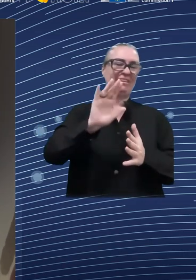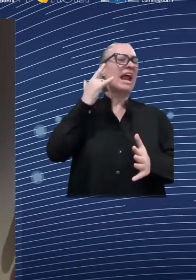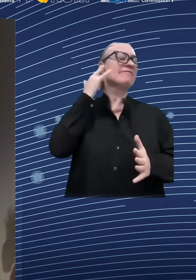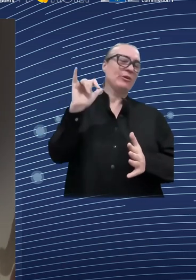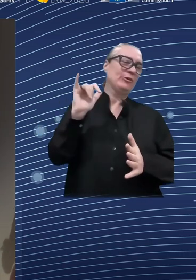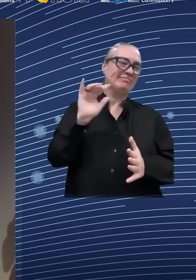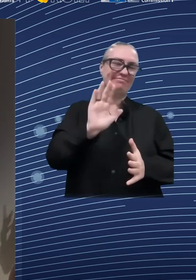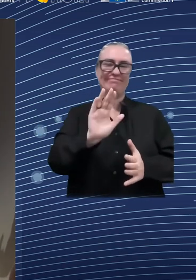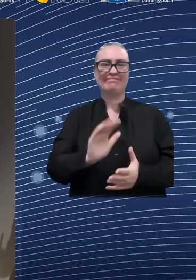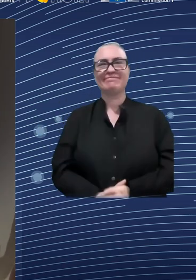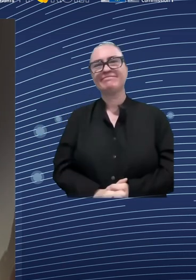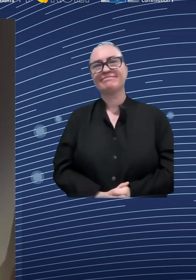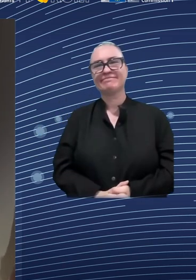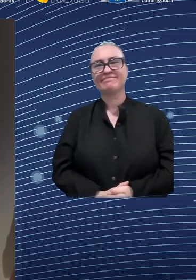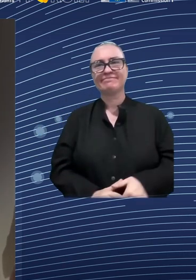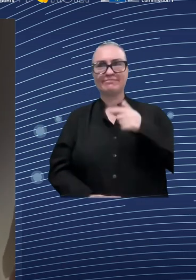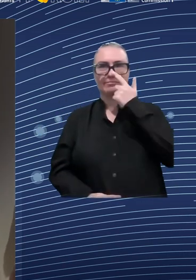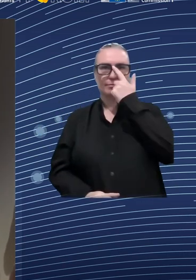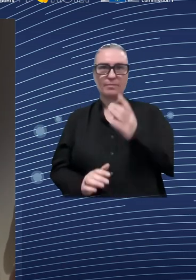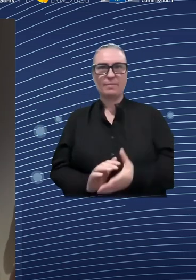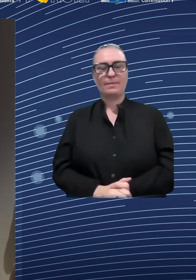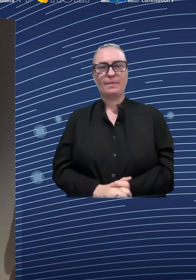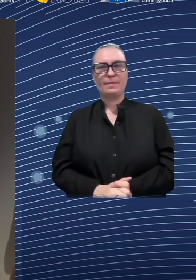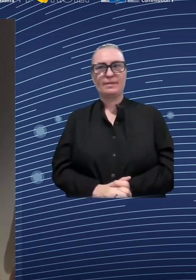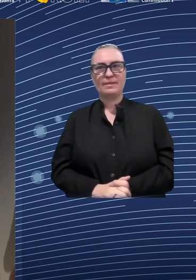Let's, Veronica, stay with the question of